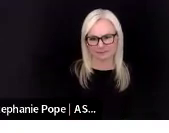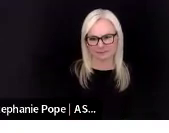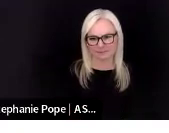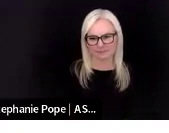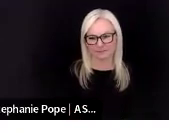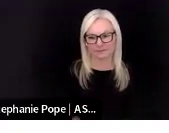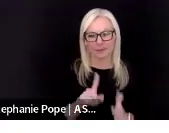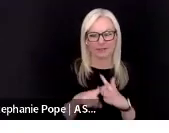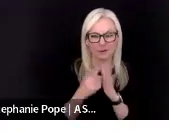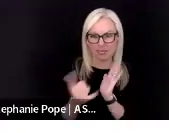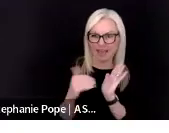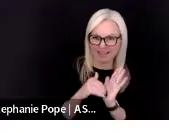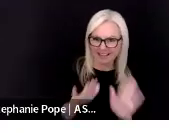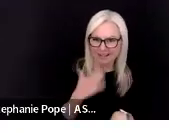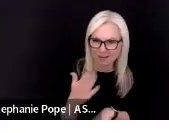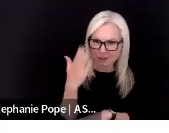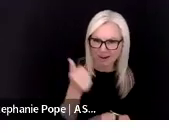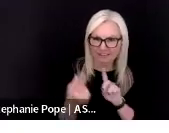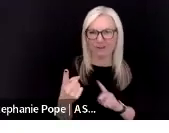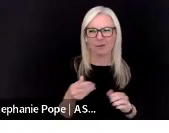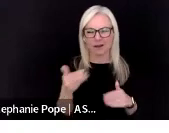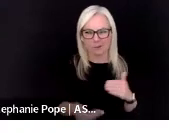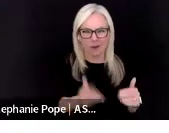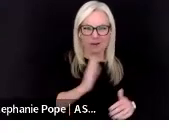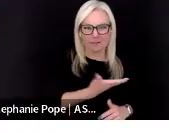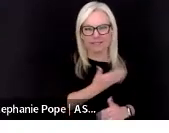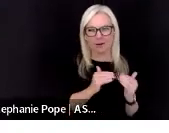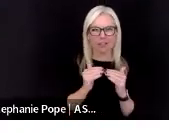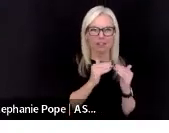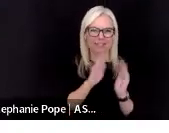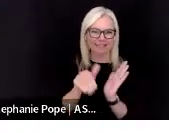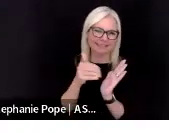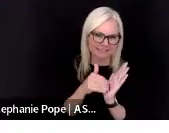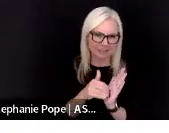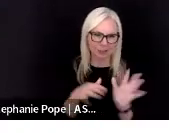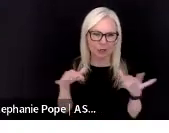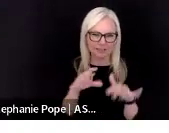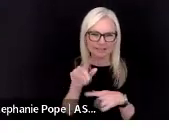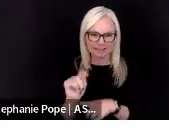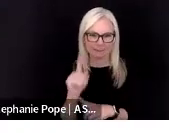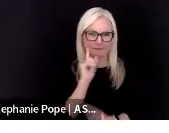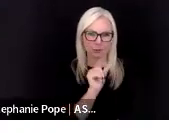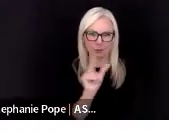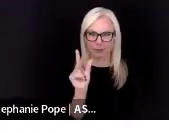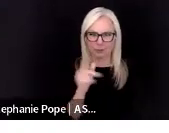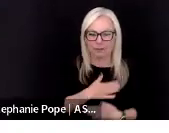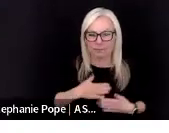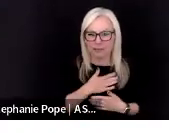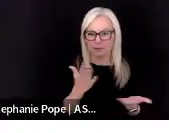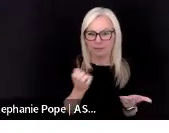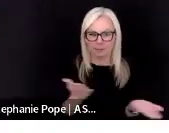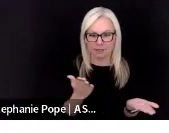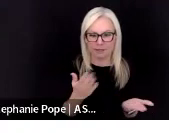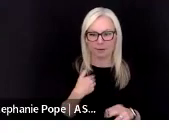So we'll start that again. Good morning, everyone, and welcome to our Justice Center Summit for 2023. It is a pleasure to be here. My name is